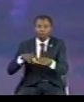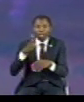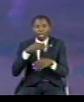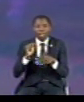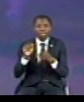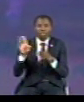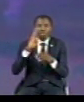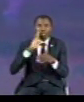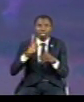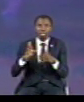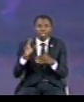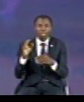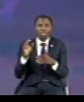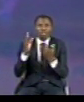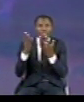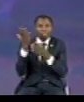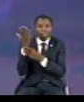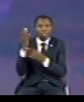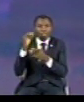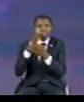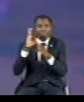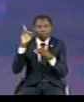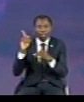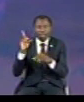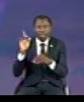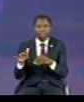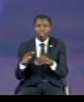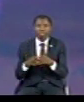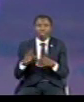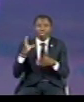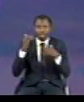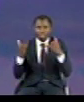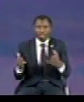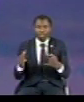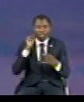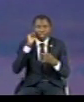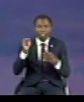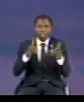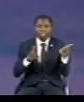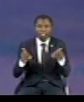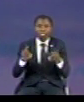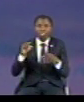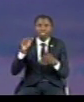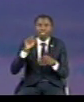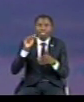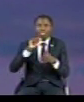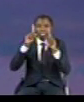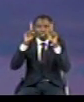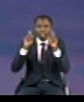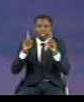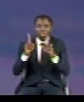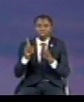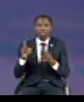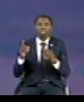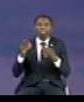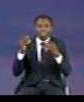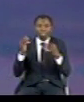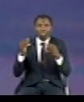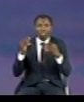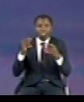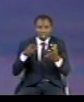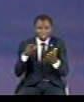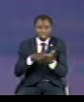a test today and her BP is normal. This is coming from Taiwo, all the way from